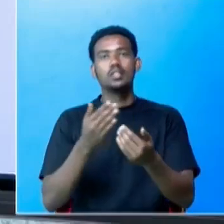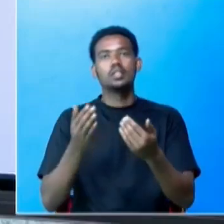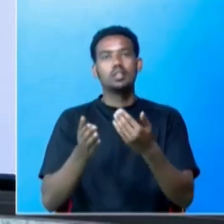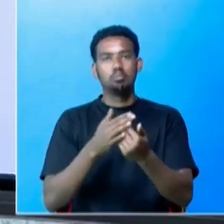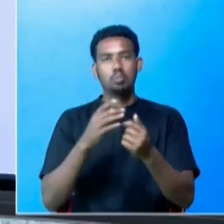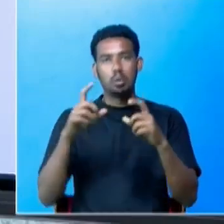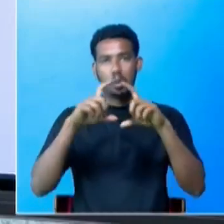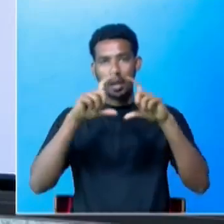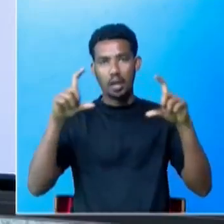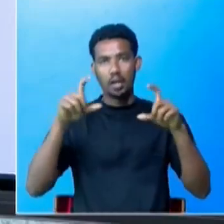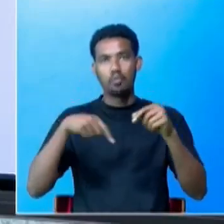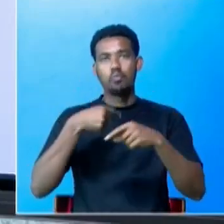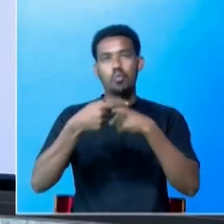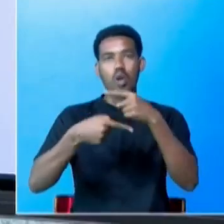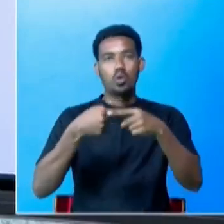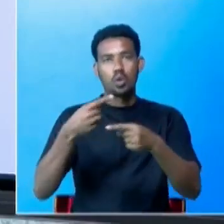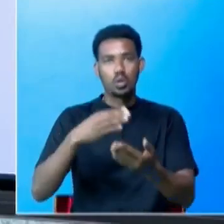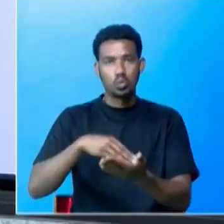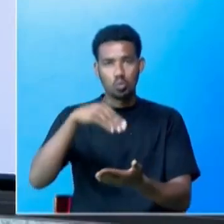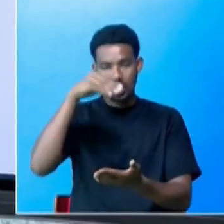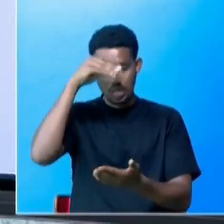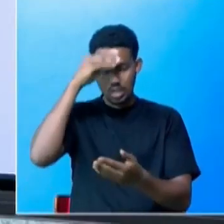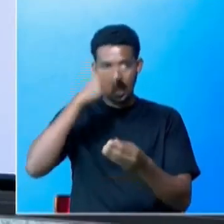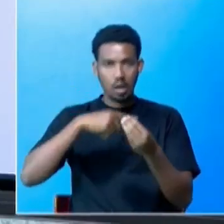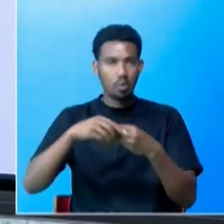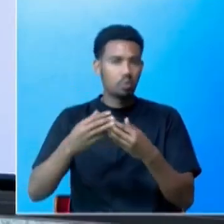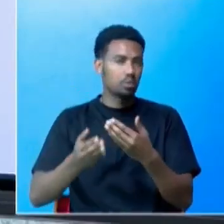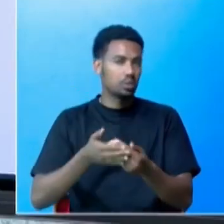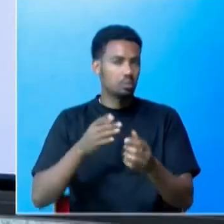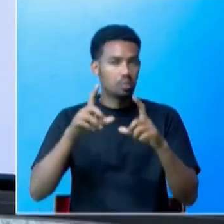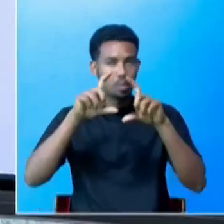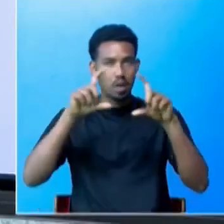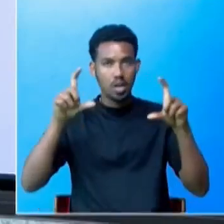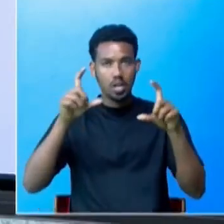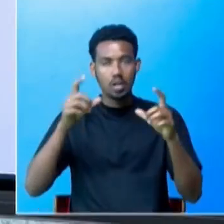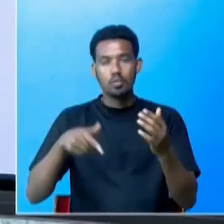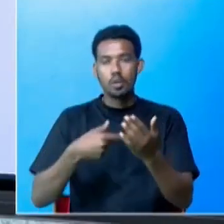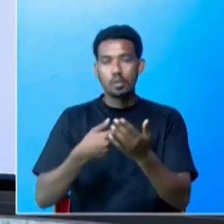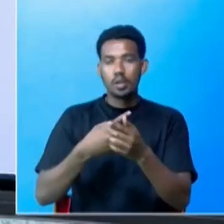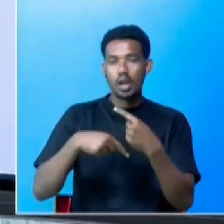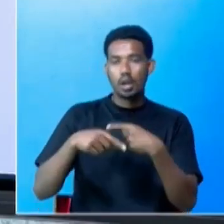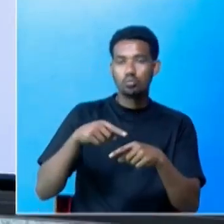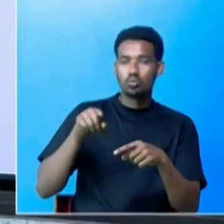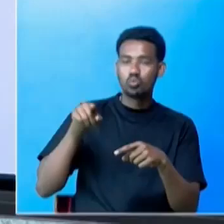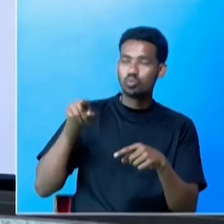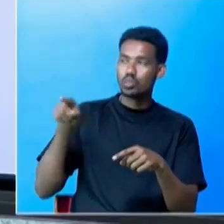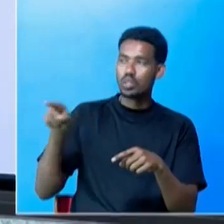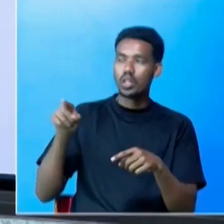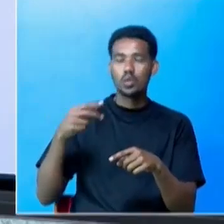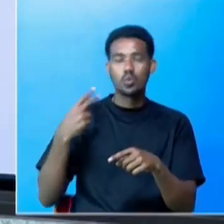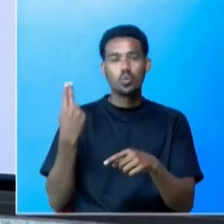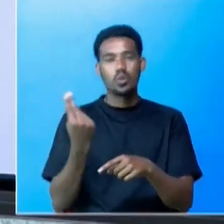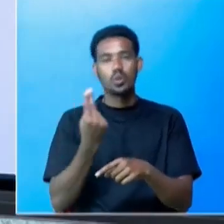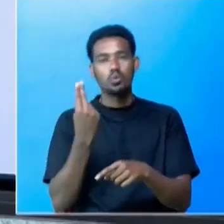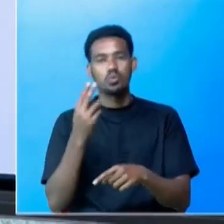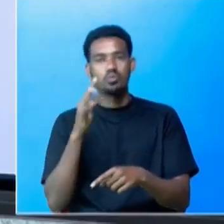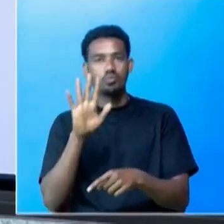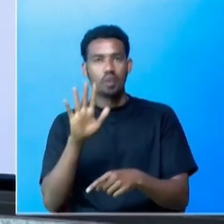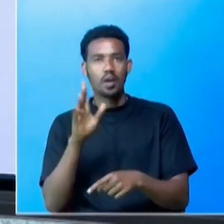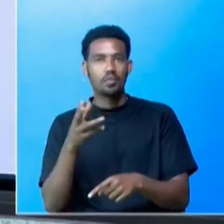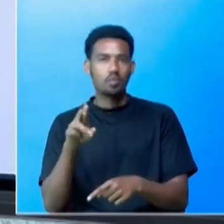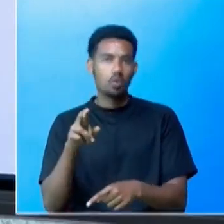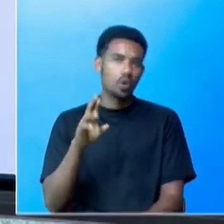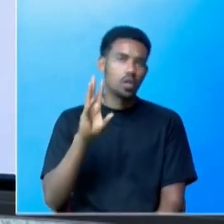going to learn about simple paragraph. So when we come to here, we can use maybe 5 or